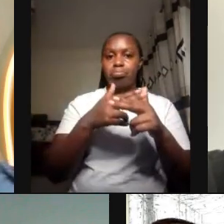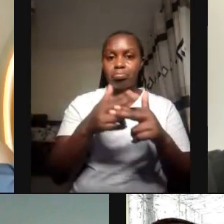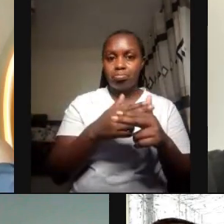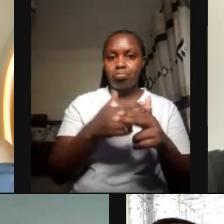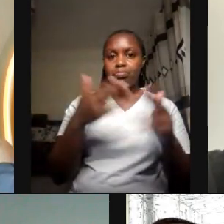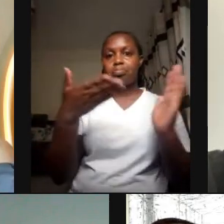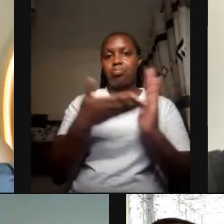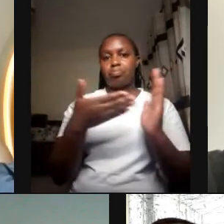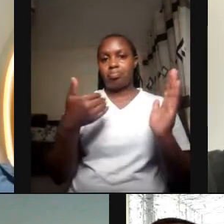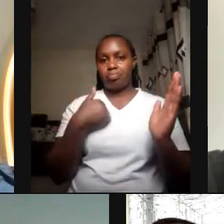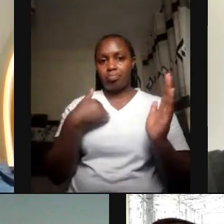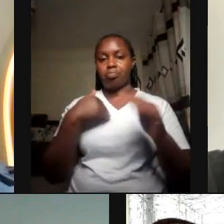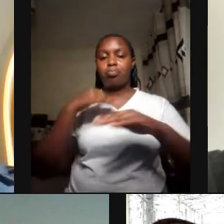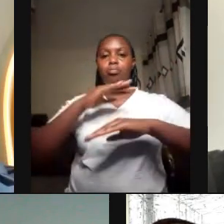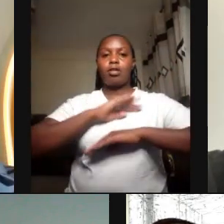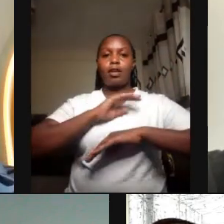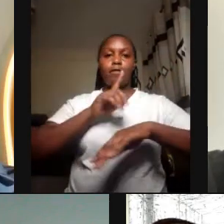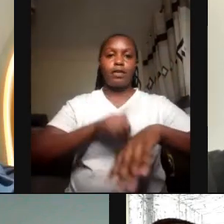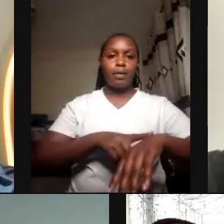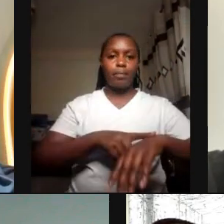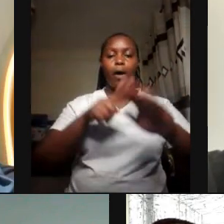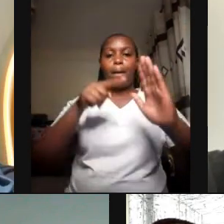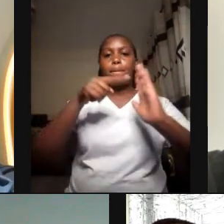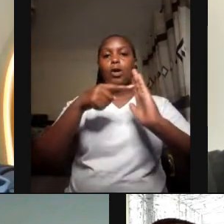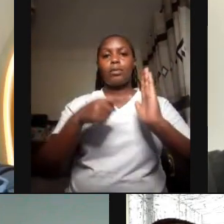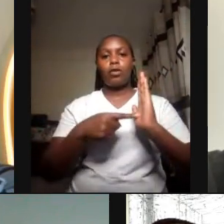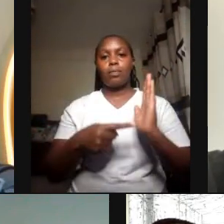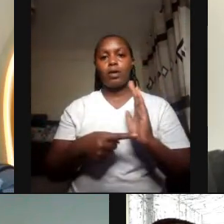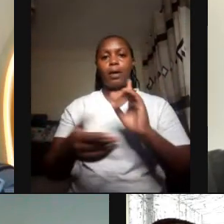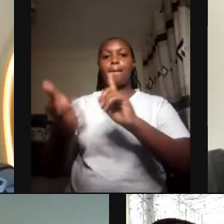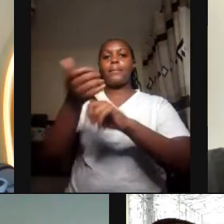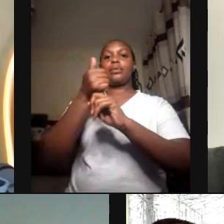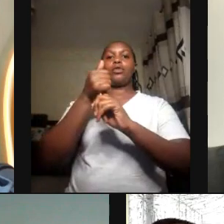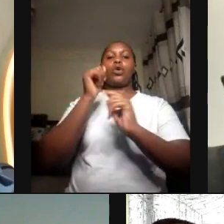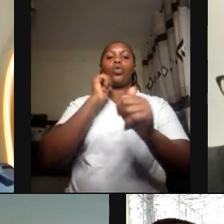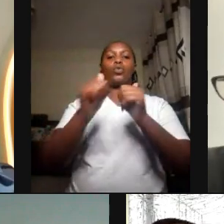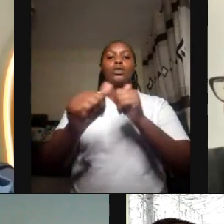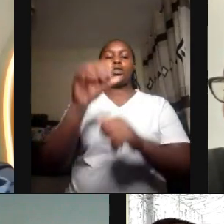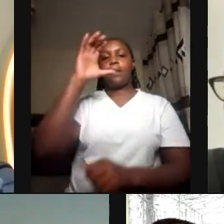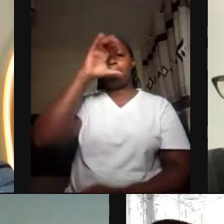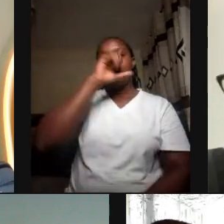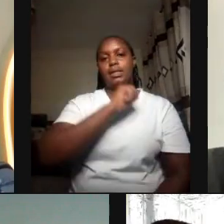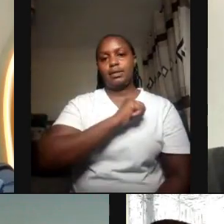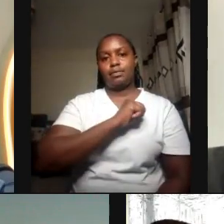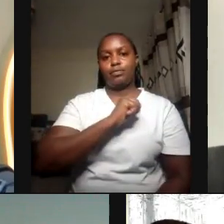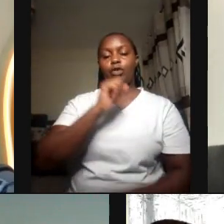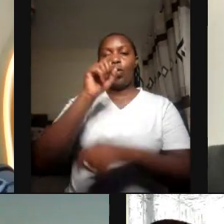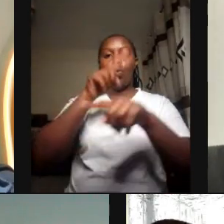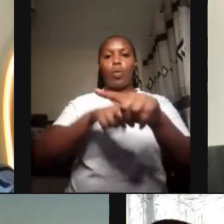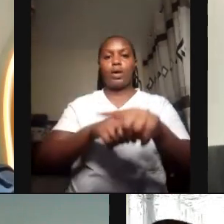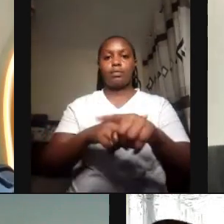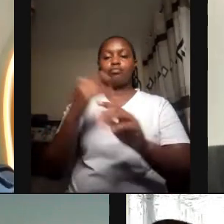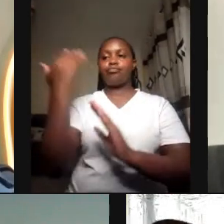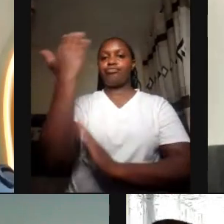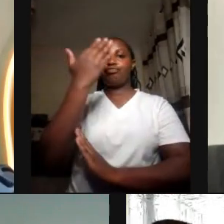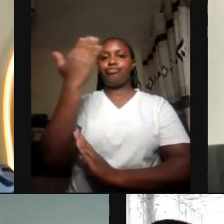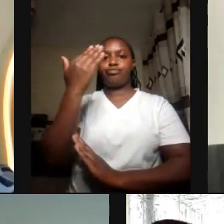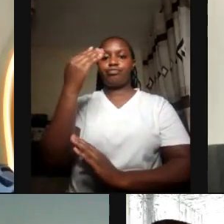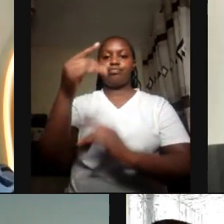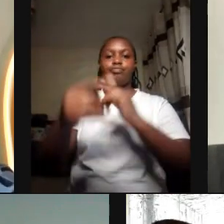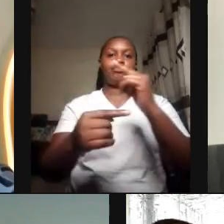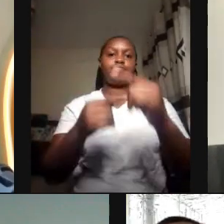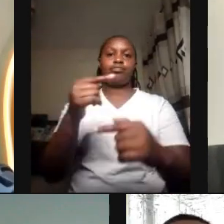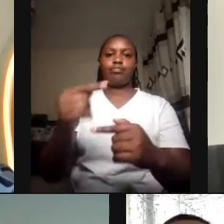time to get any point that you had not gotten when the the speakers were